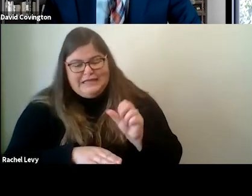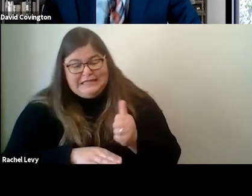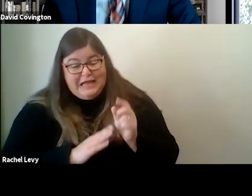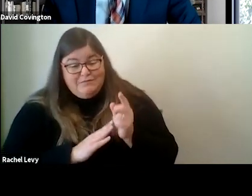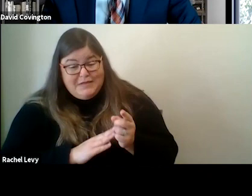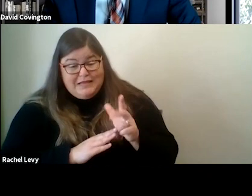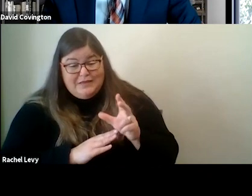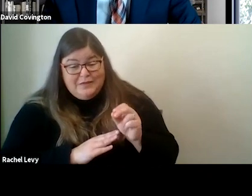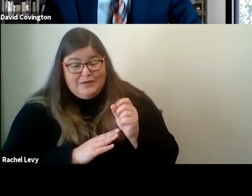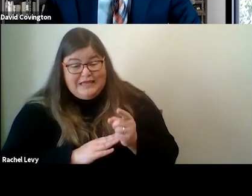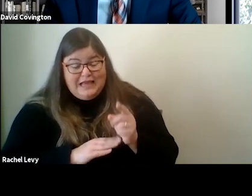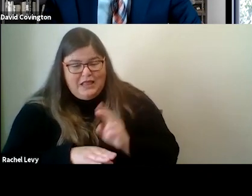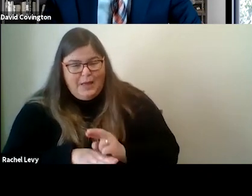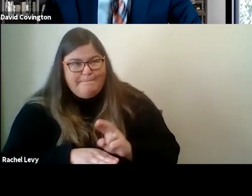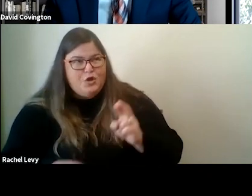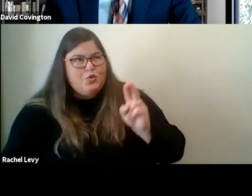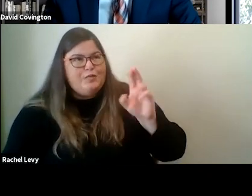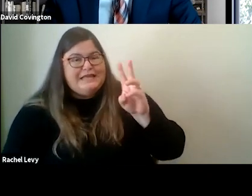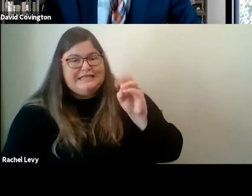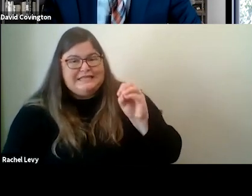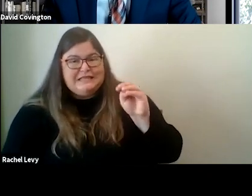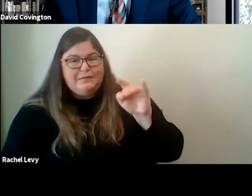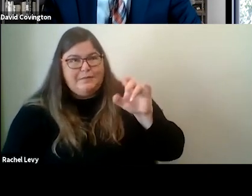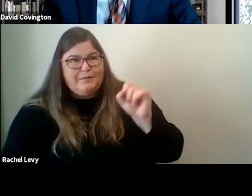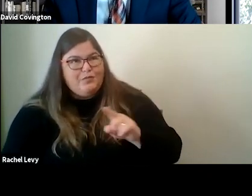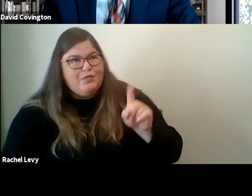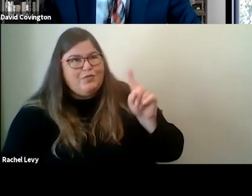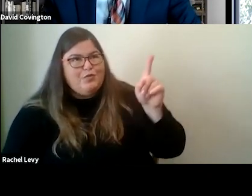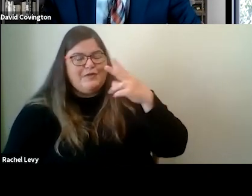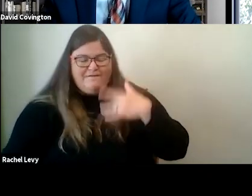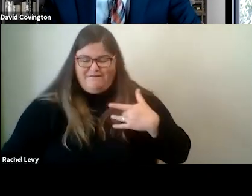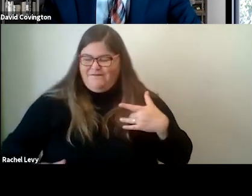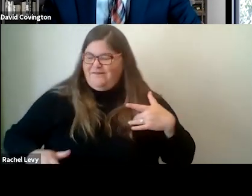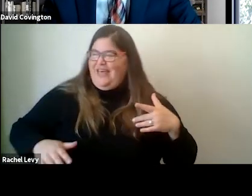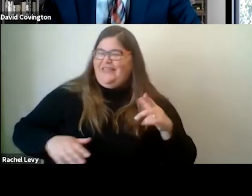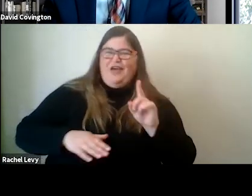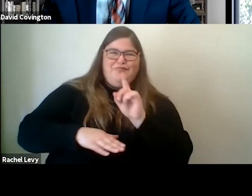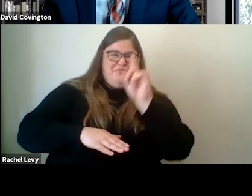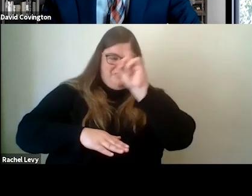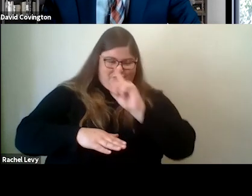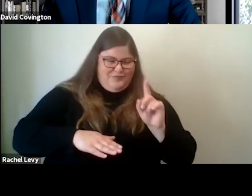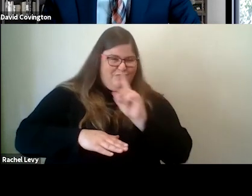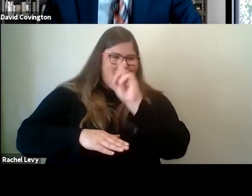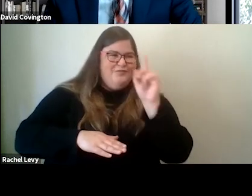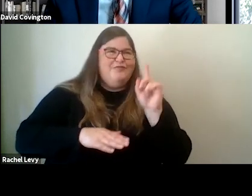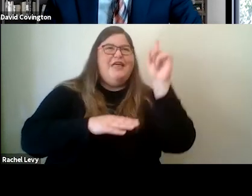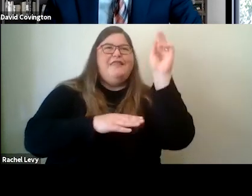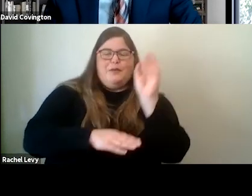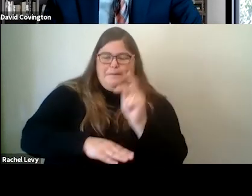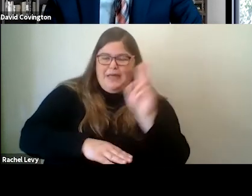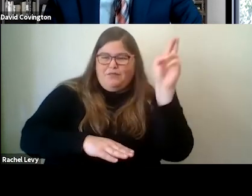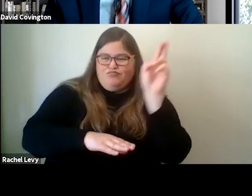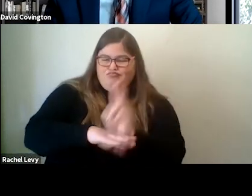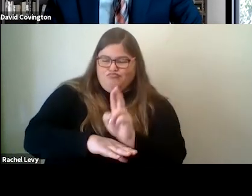went 60 miles into space, experienced weightlessness, and then returned safely to the ground.